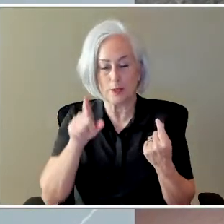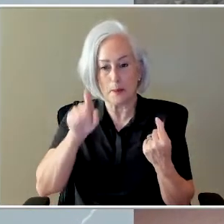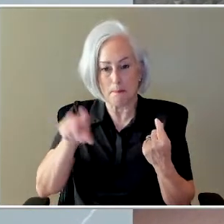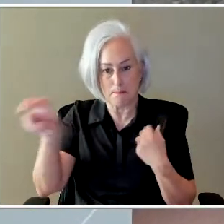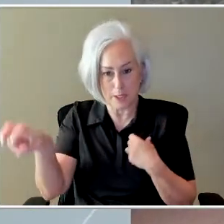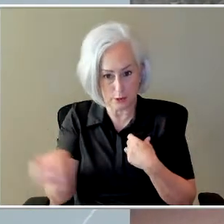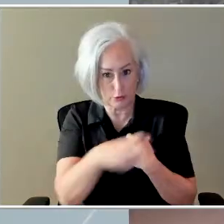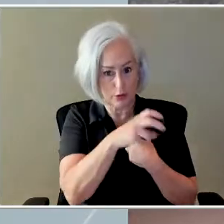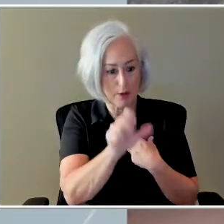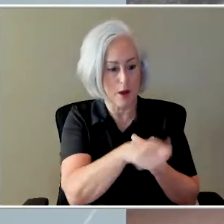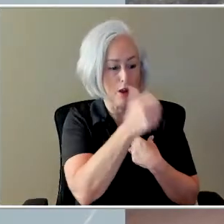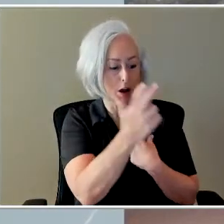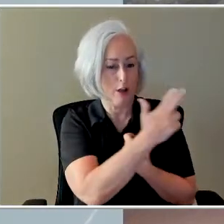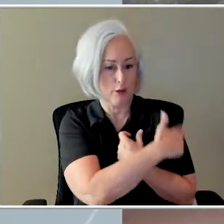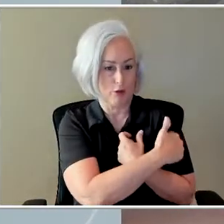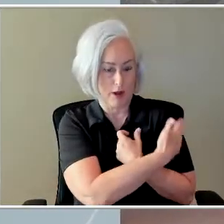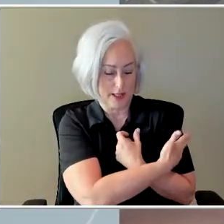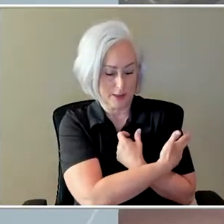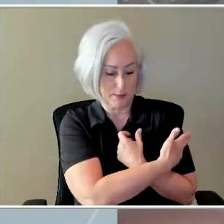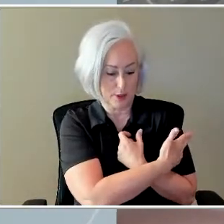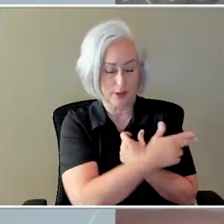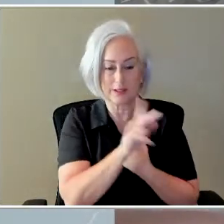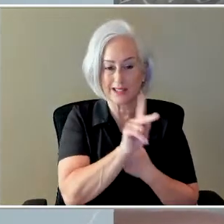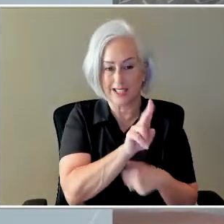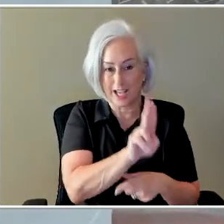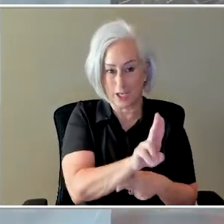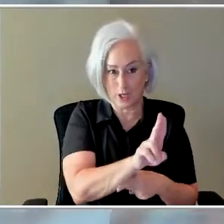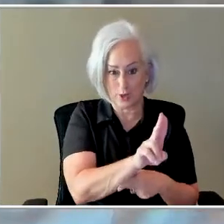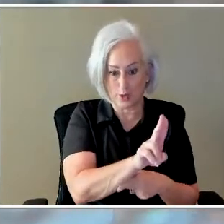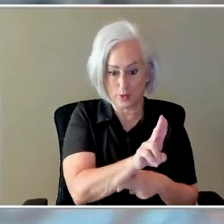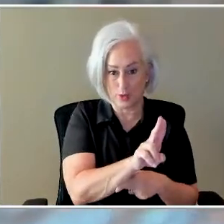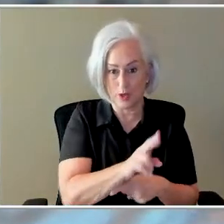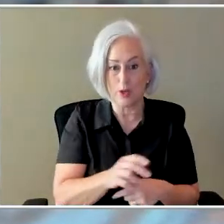his survival wasn't guaranteed.